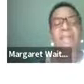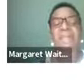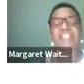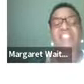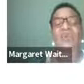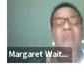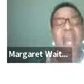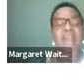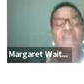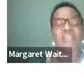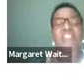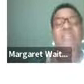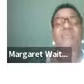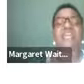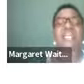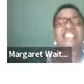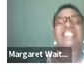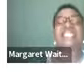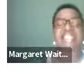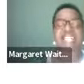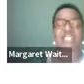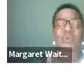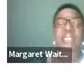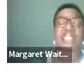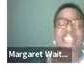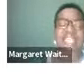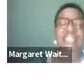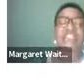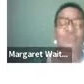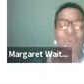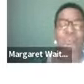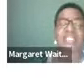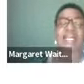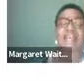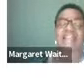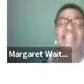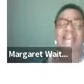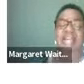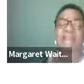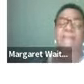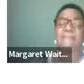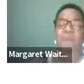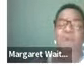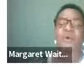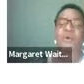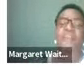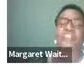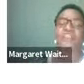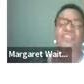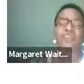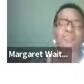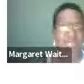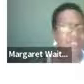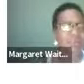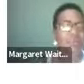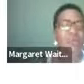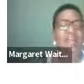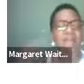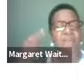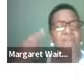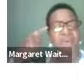the ability to advocate about their interests and talents. When a child knows that I am more of a social